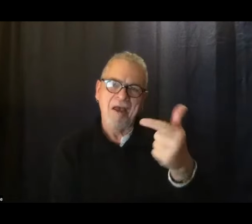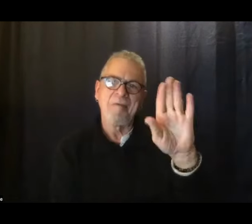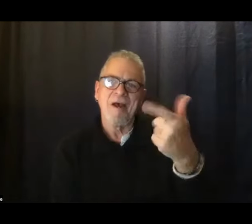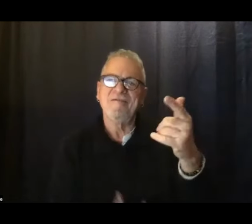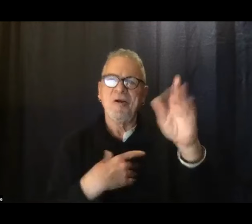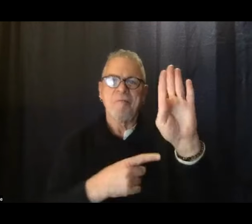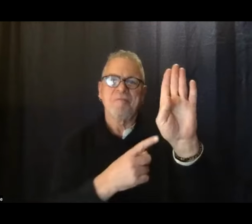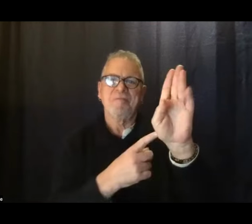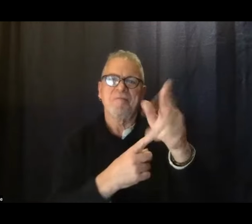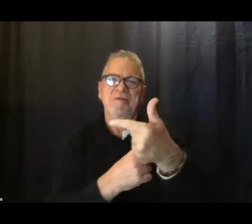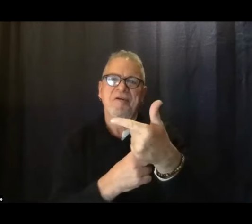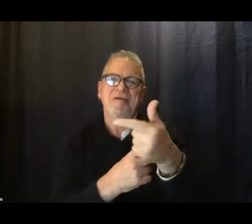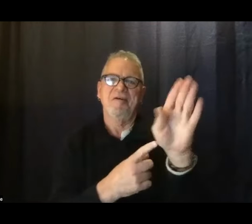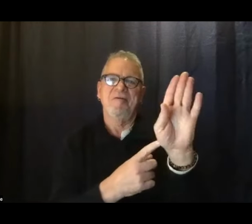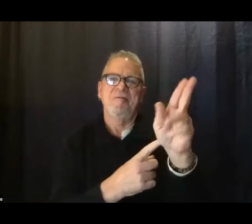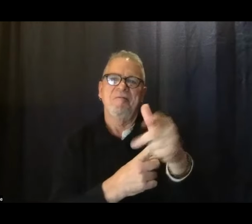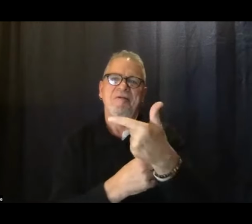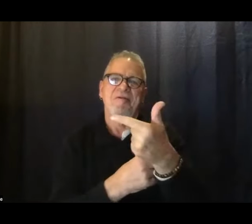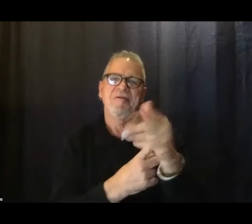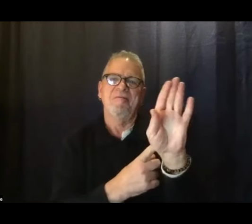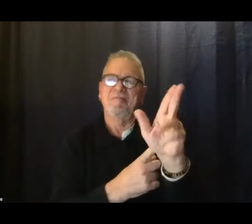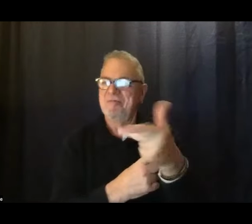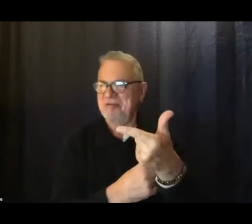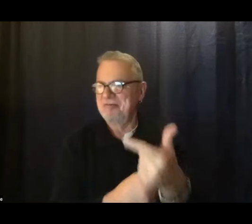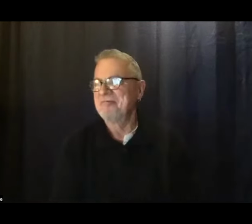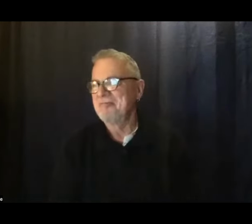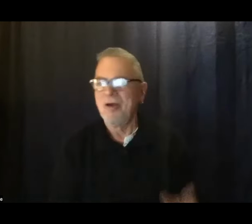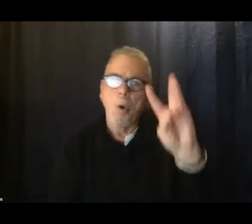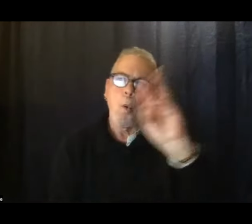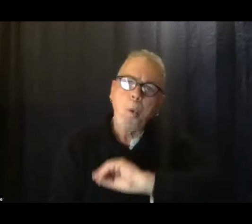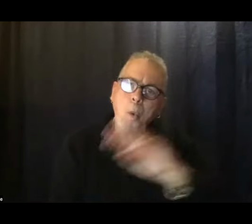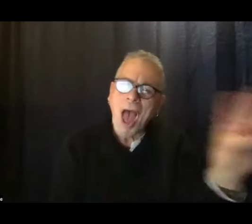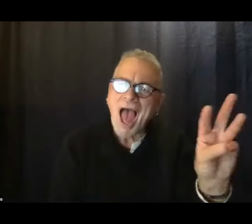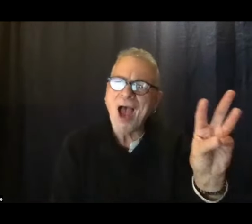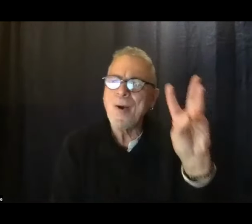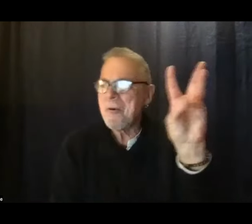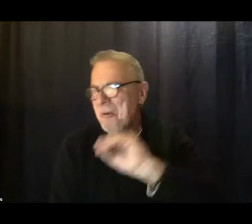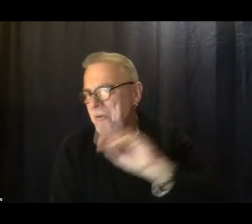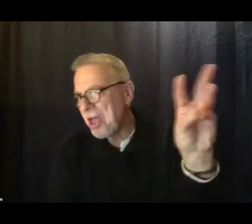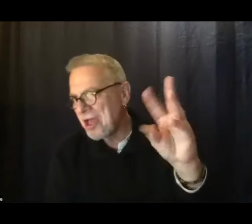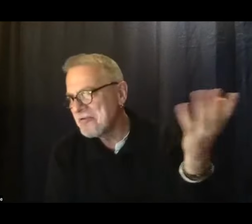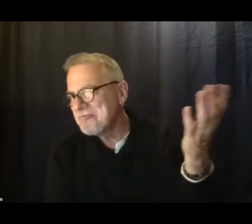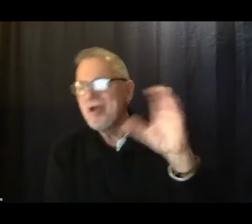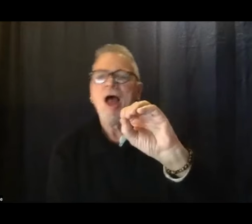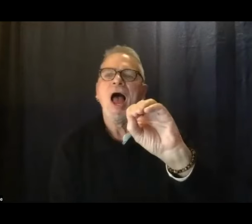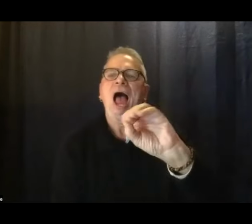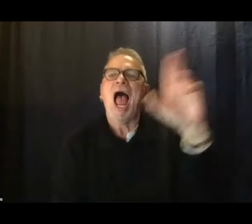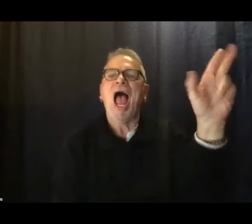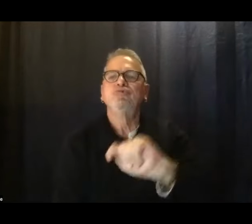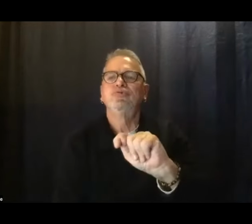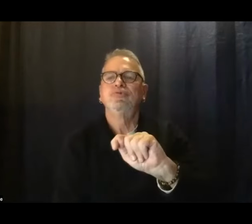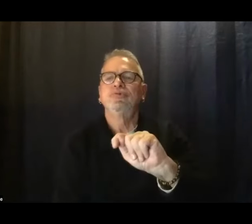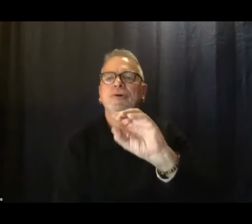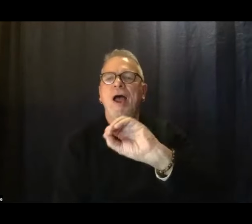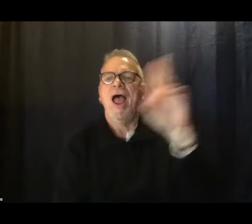fingerspelling. And then bug. The BUG, the U is there. It just kind of goes by quickly. Wow. It's